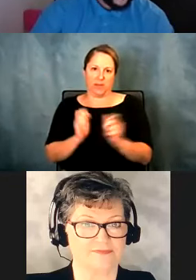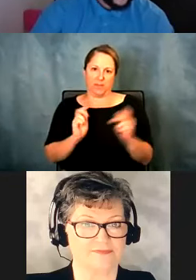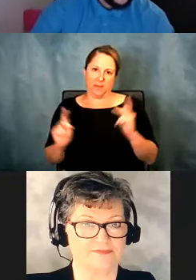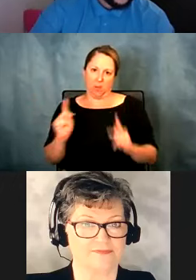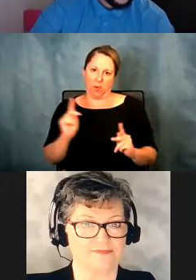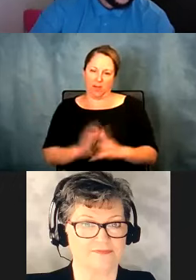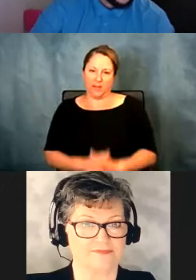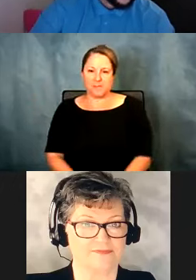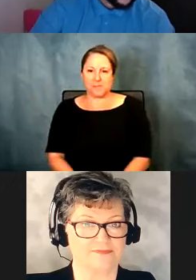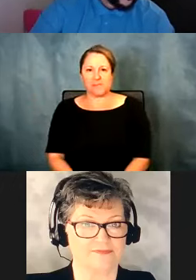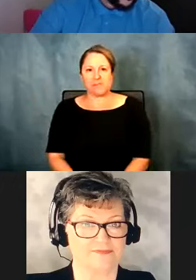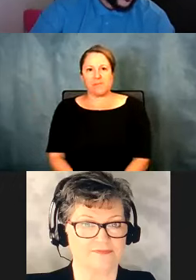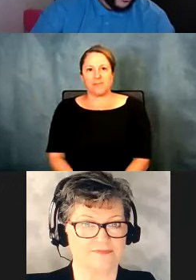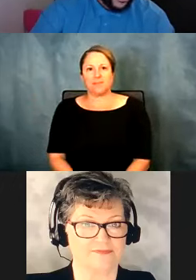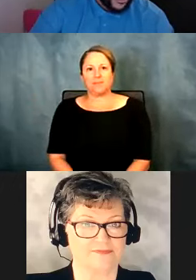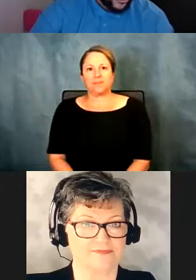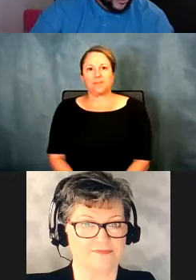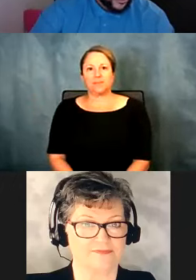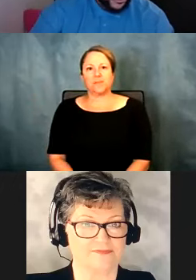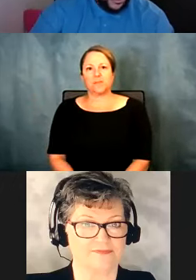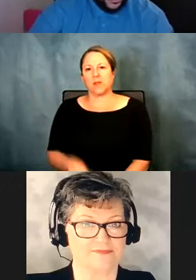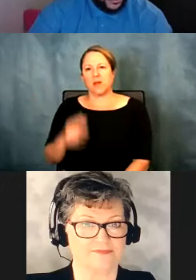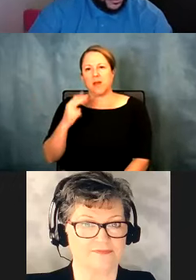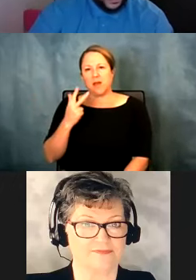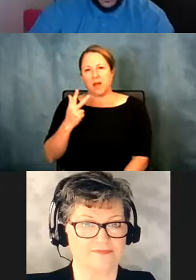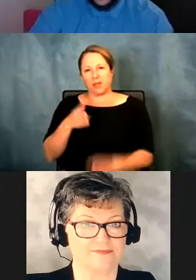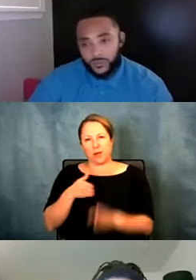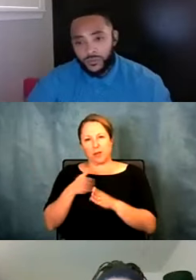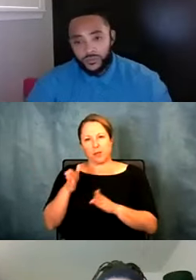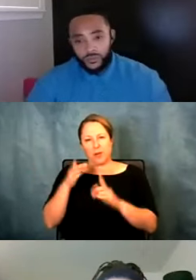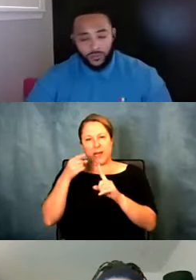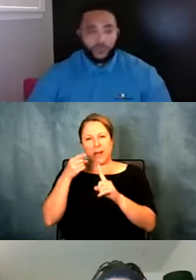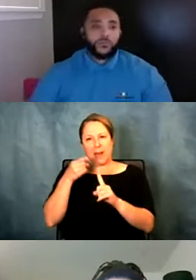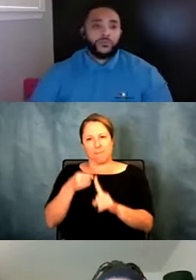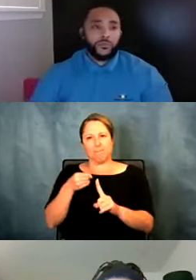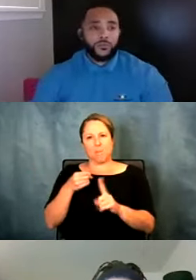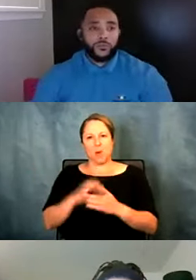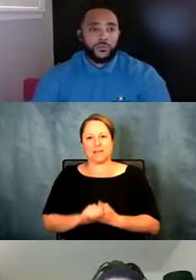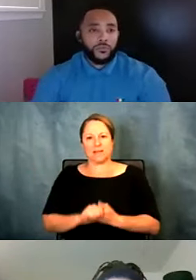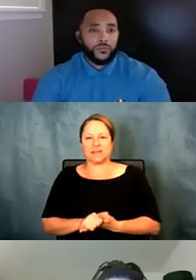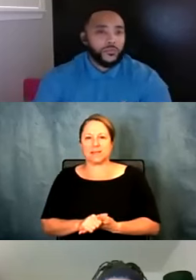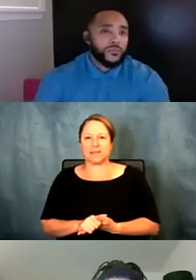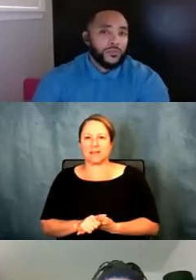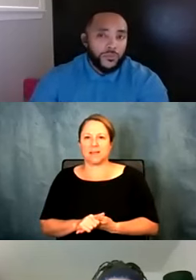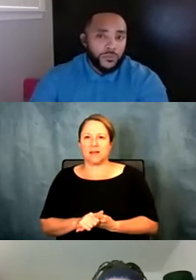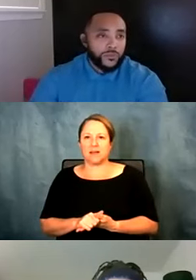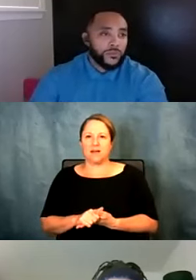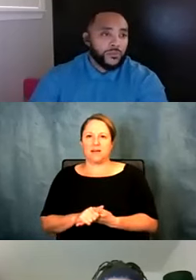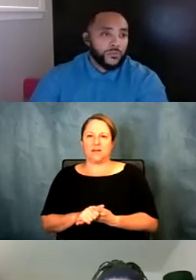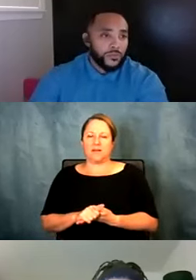So there are kind of three key points that I won't even say that I've learned. I think it's more humble to say that I'm